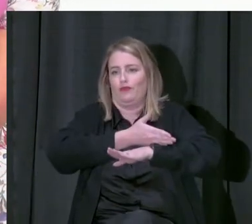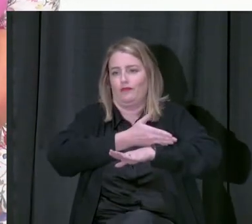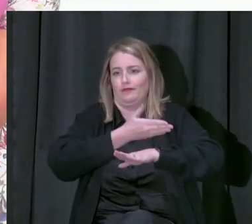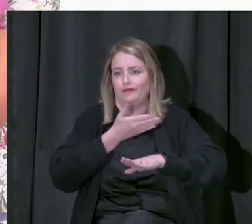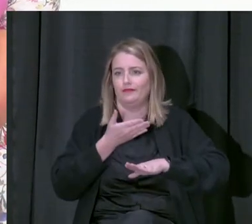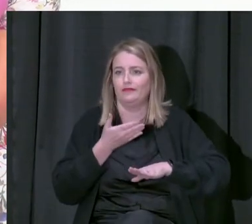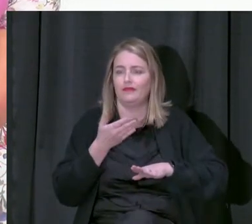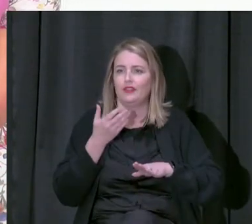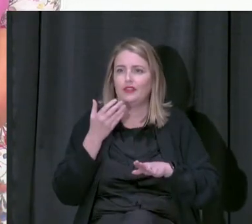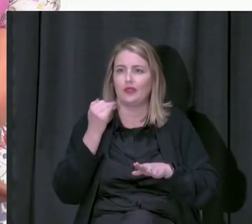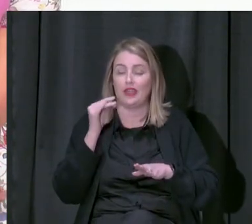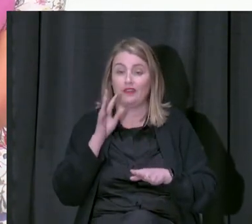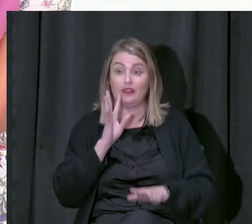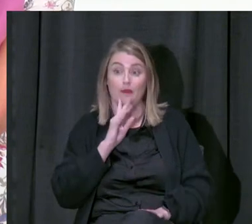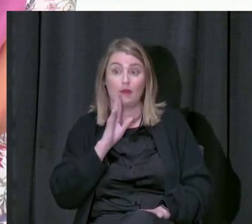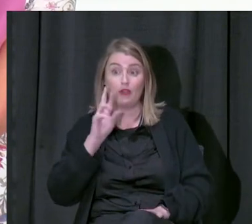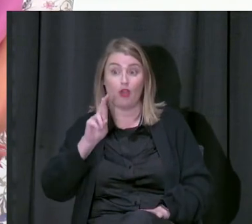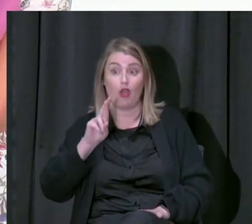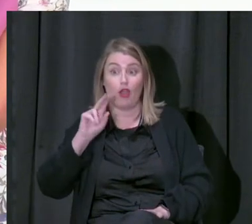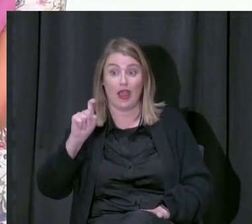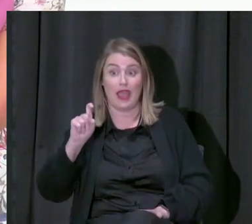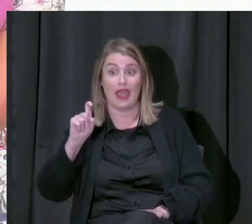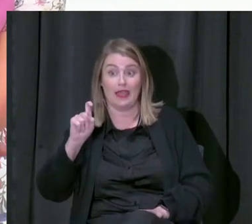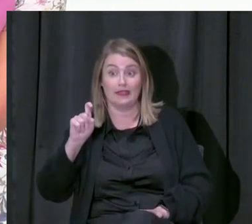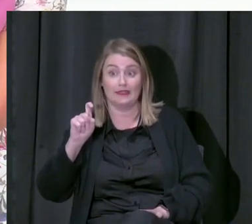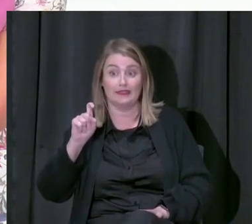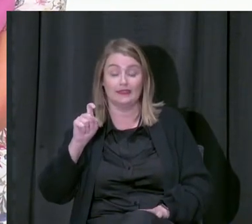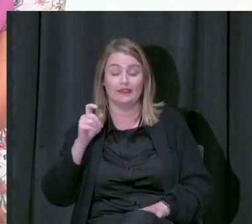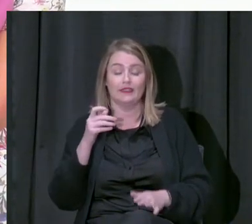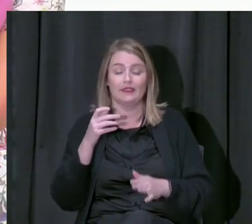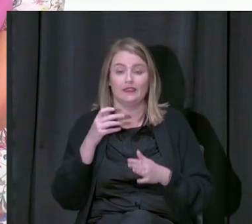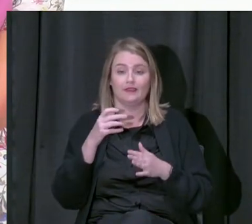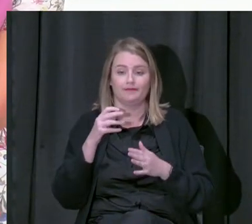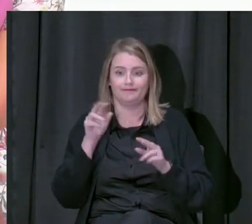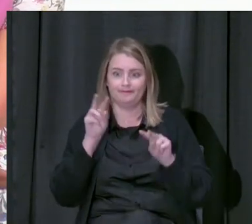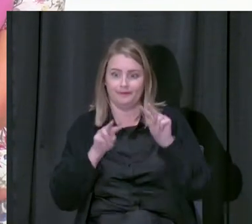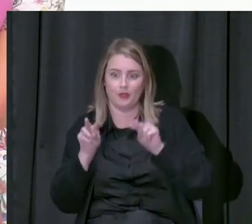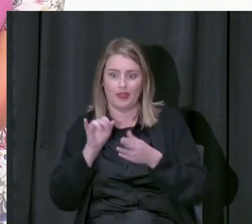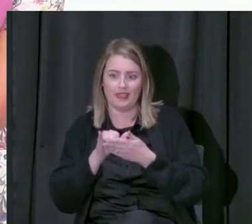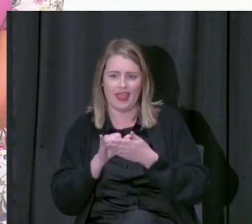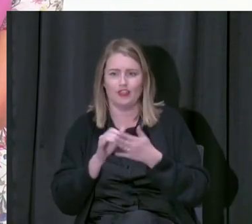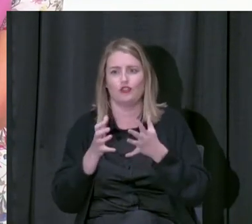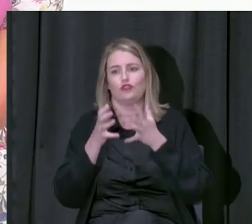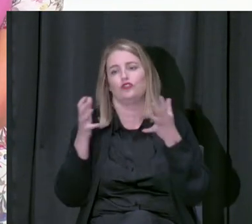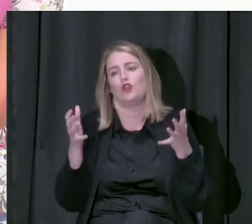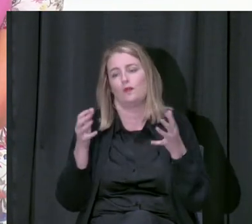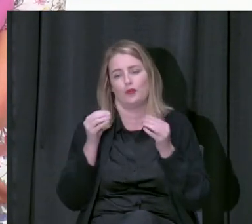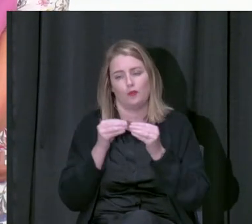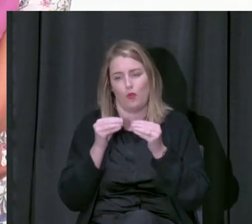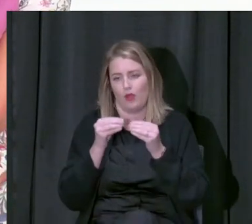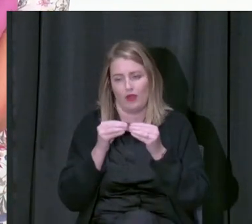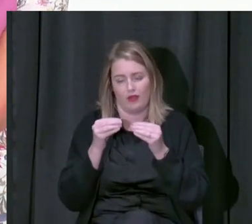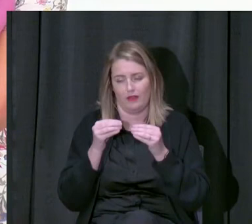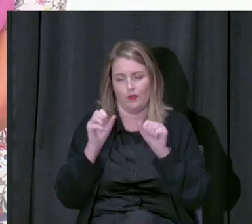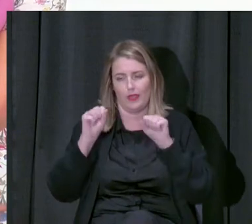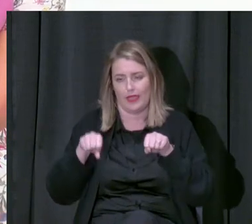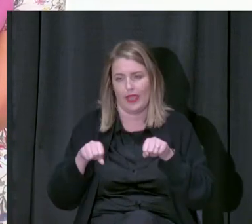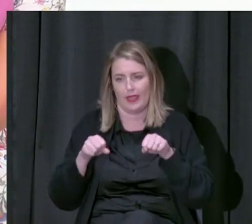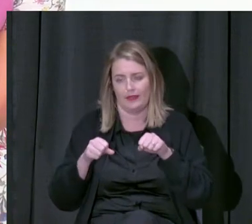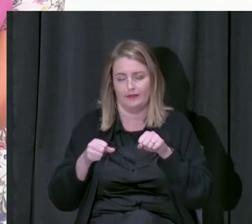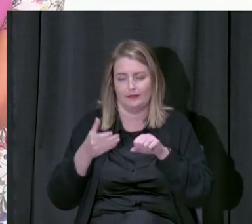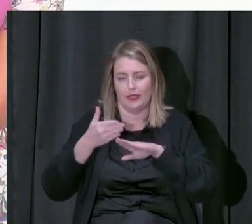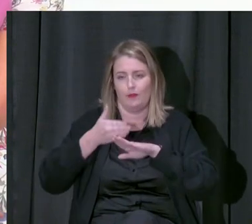at just Spoken RX, we launched it recently. It's still in its tech, you know, there's so much more to do, but just having